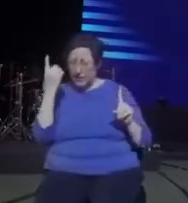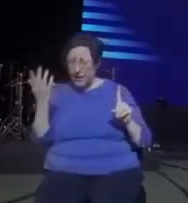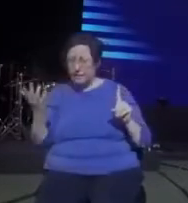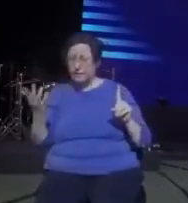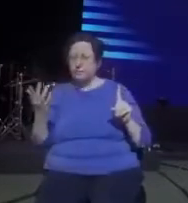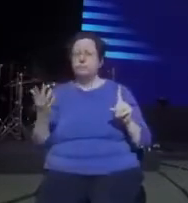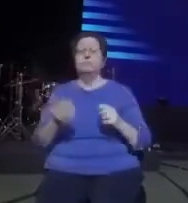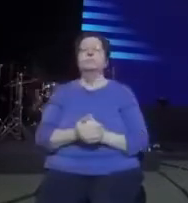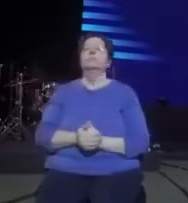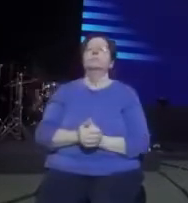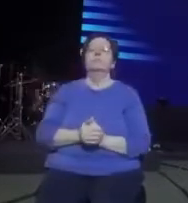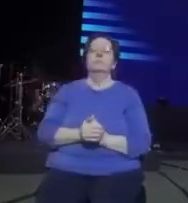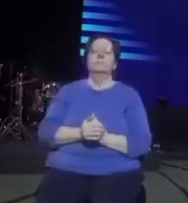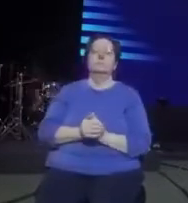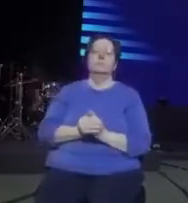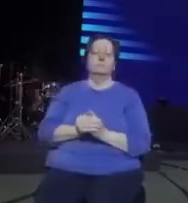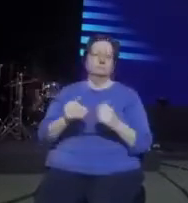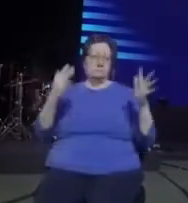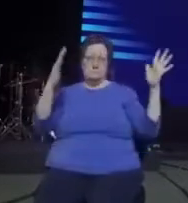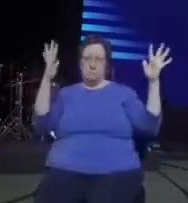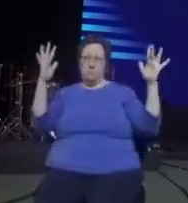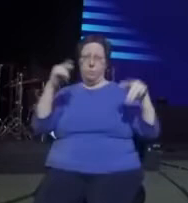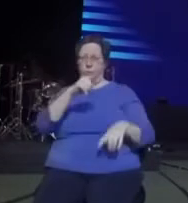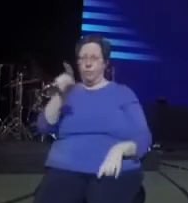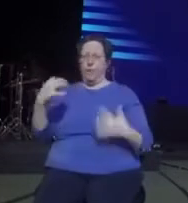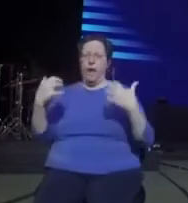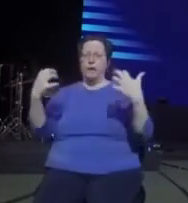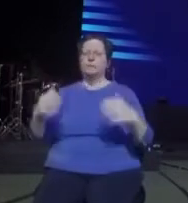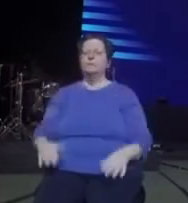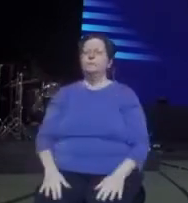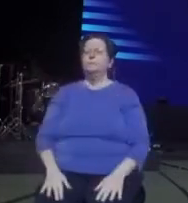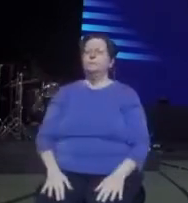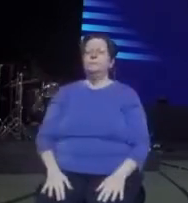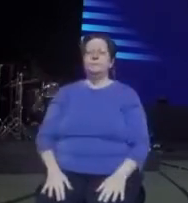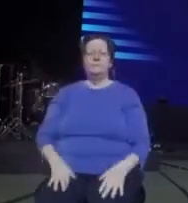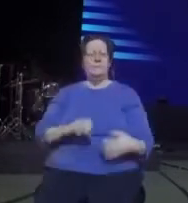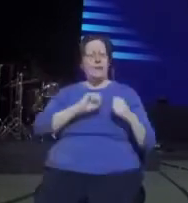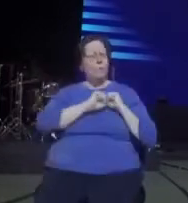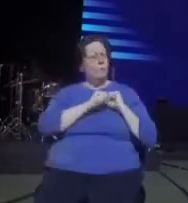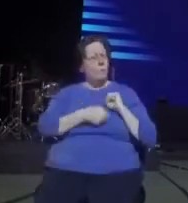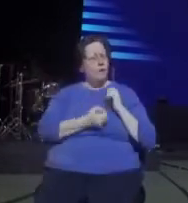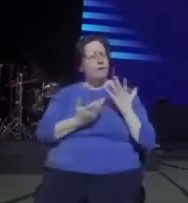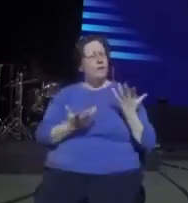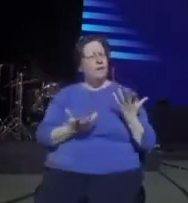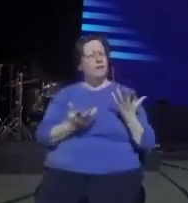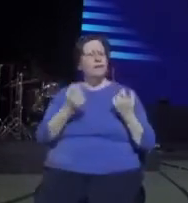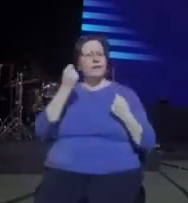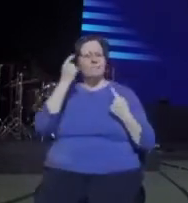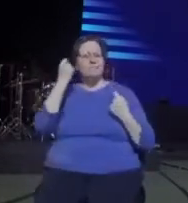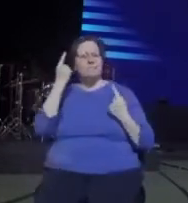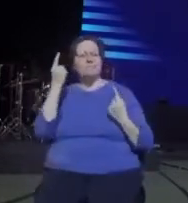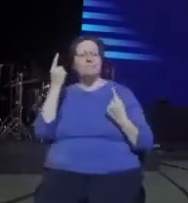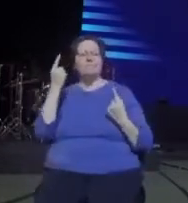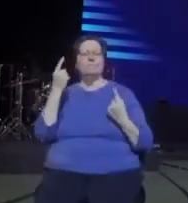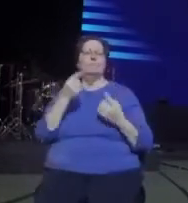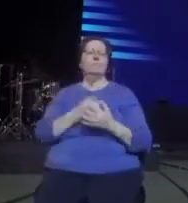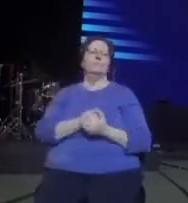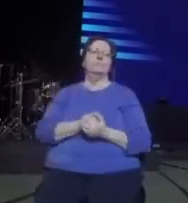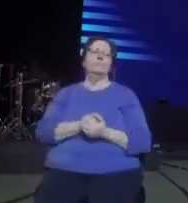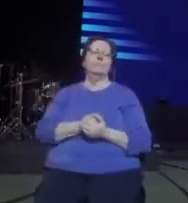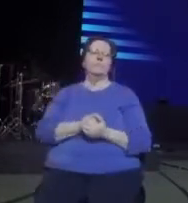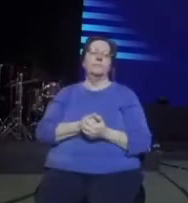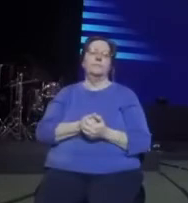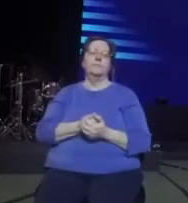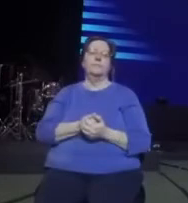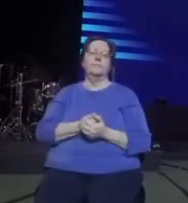me? And it's such a shame because it's heartbreaking, because it's just one of those things.